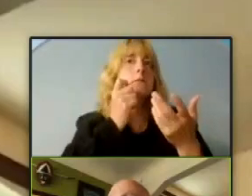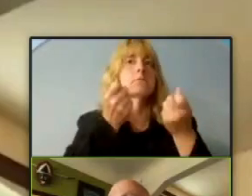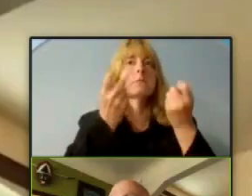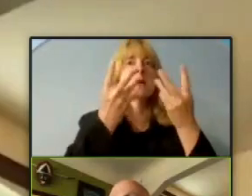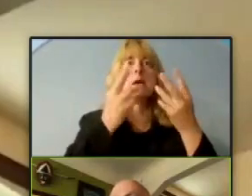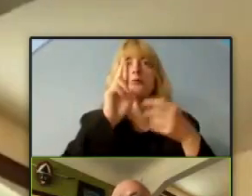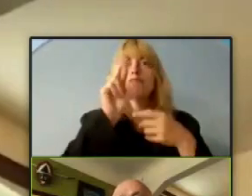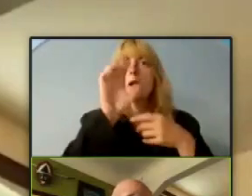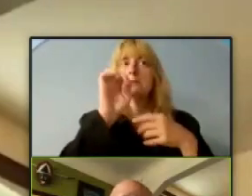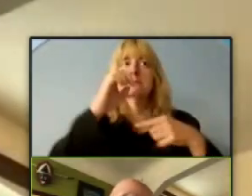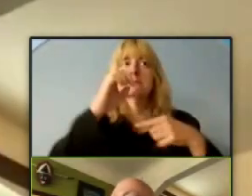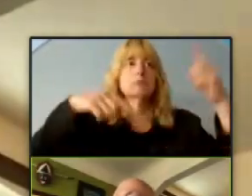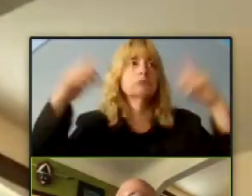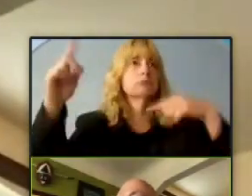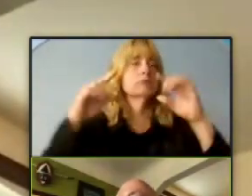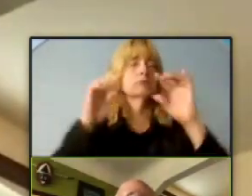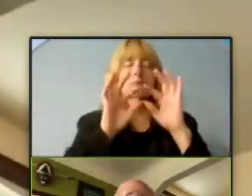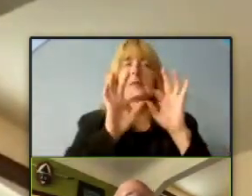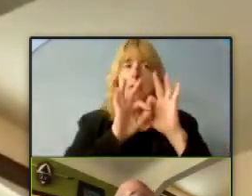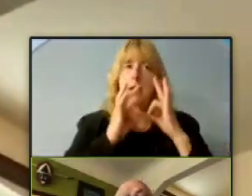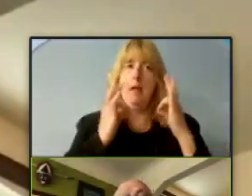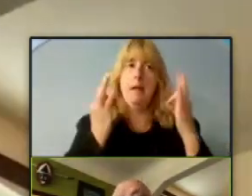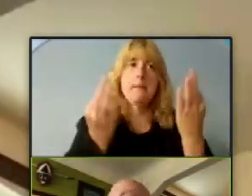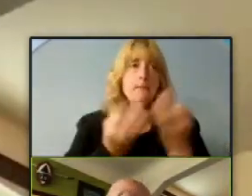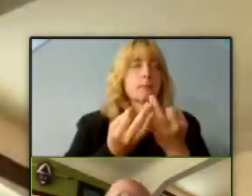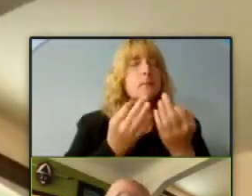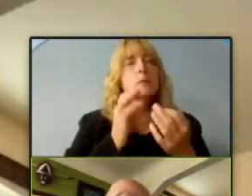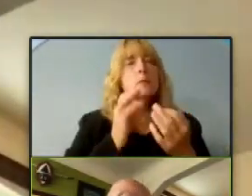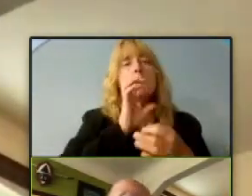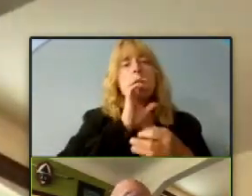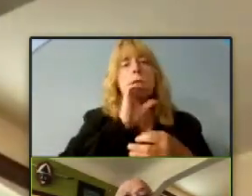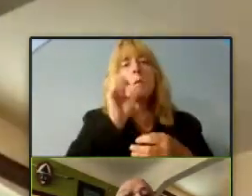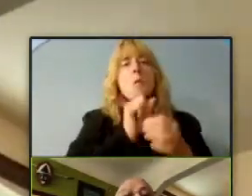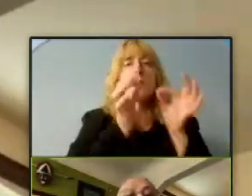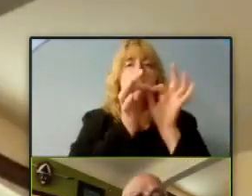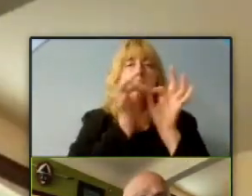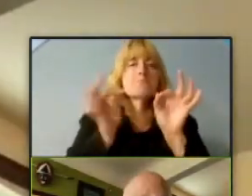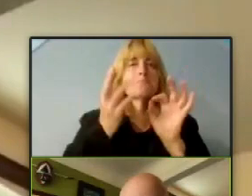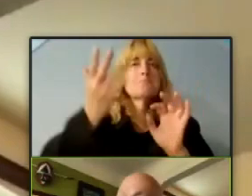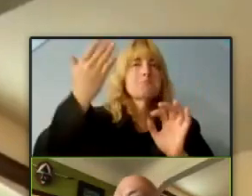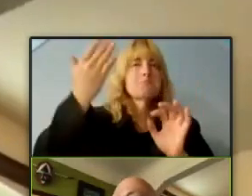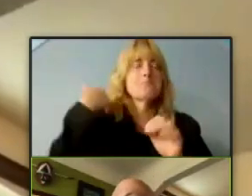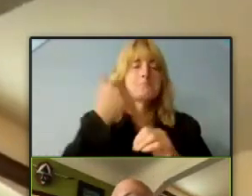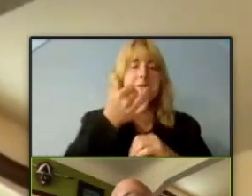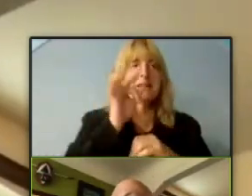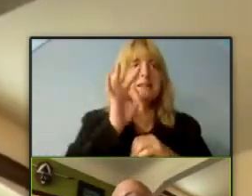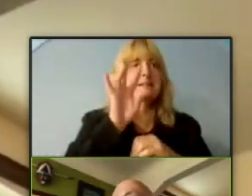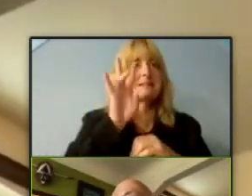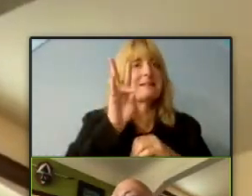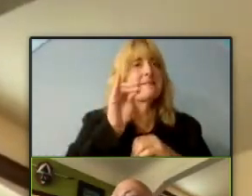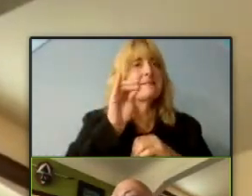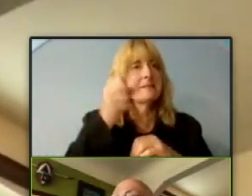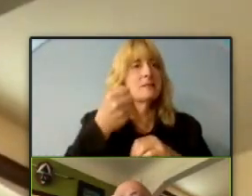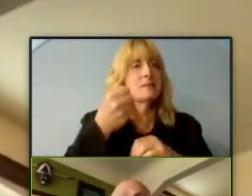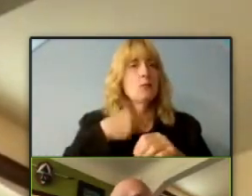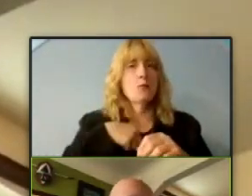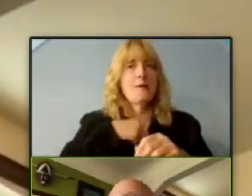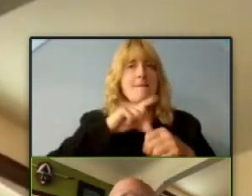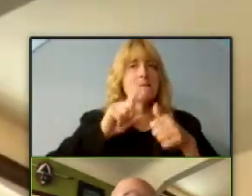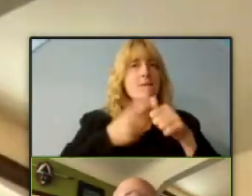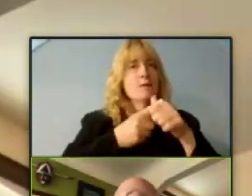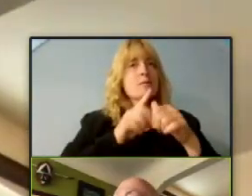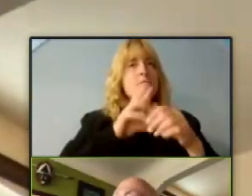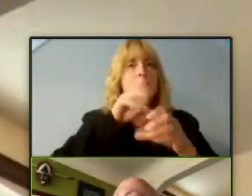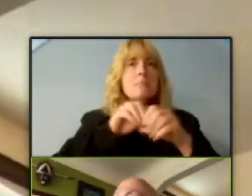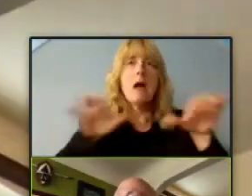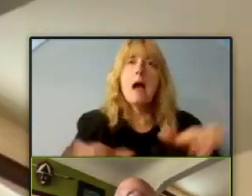family. There's an old axiom we used to express back in the 70s in my early days of activism: we must fight the